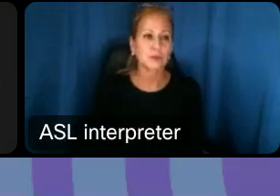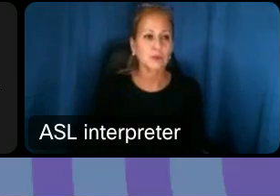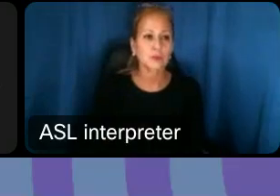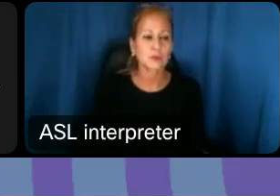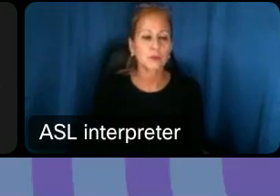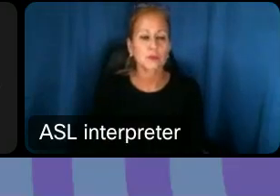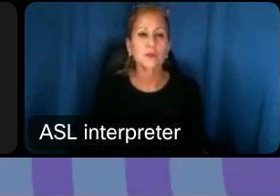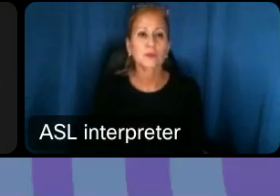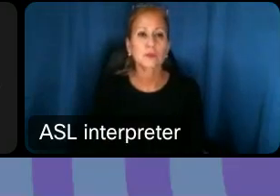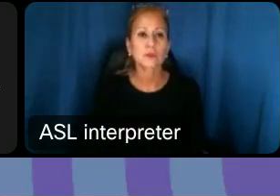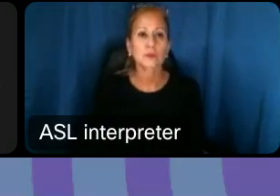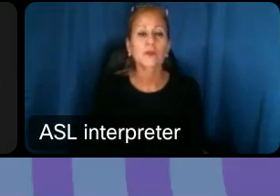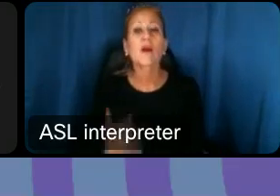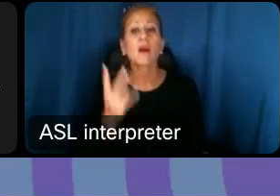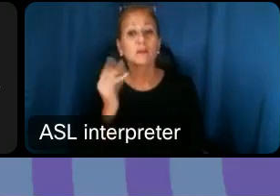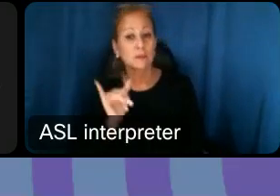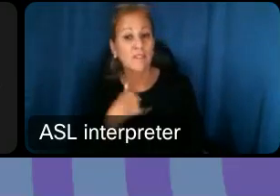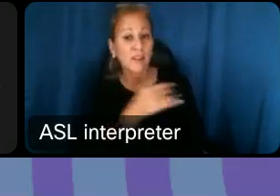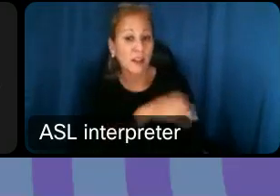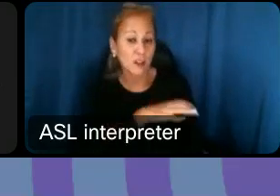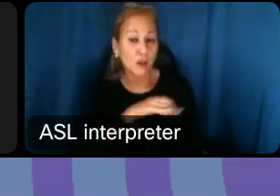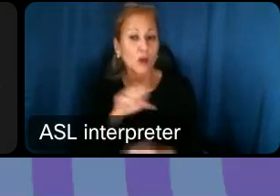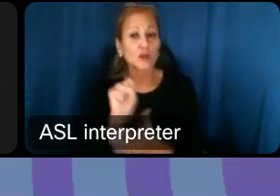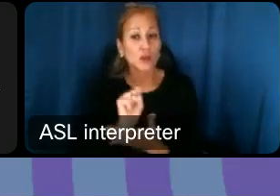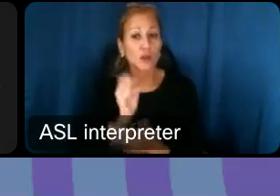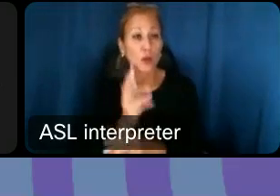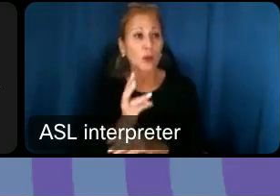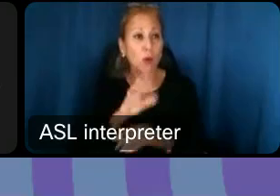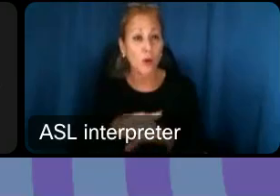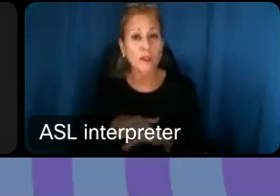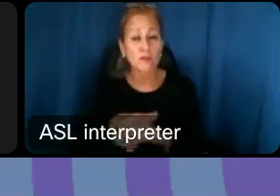Let's see, having clinical social workers on site,